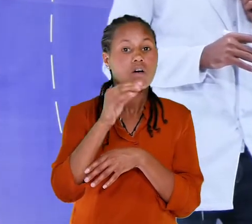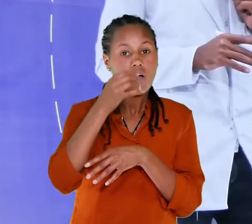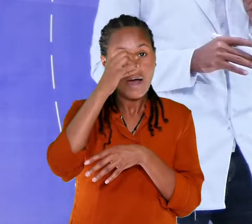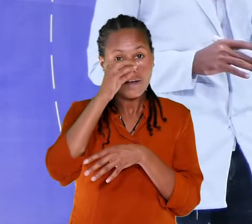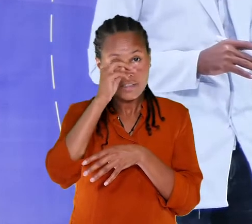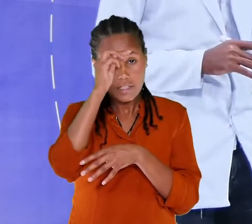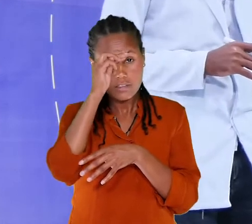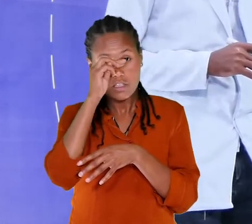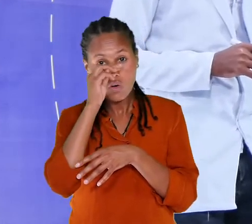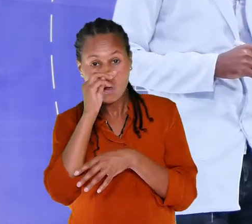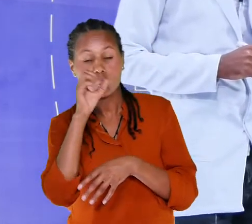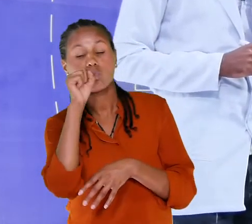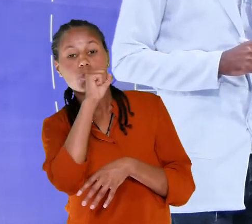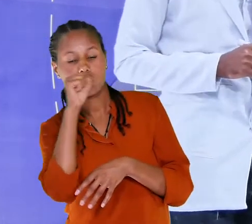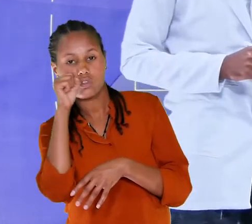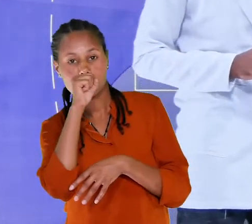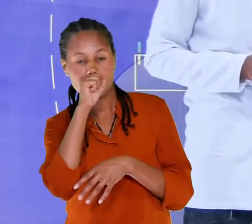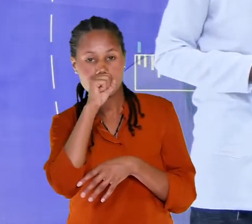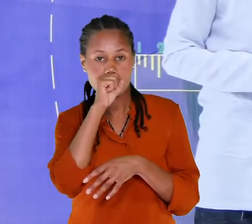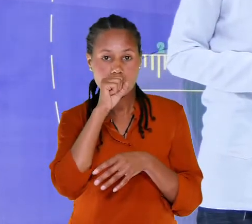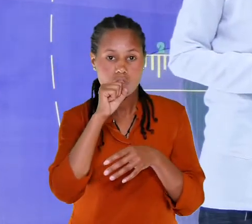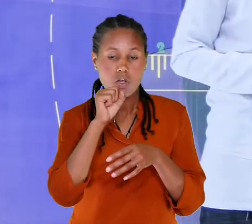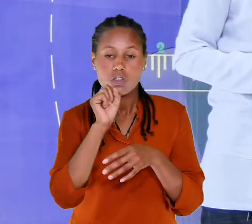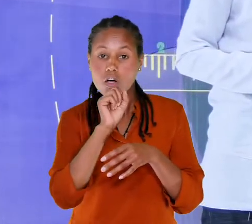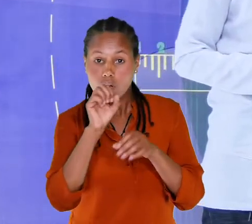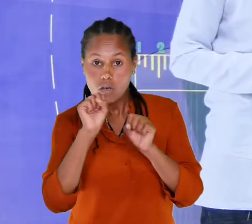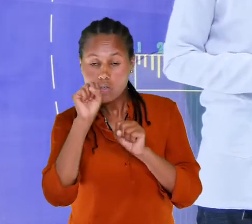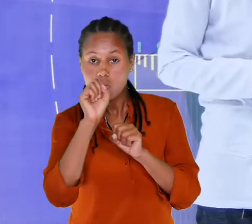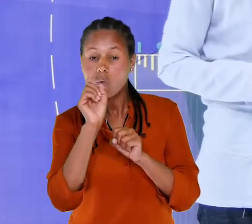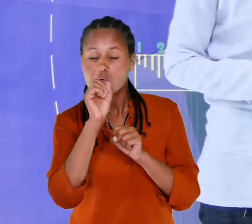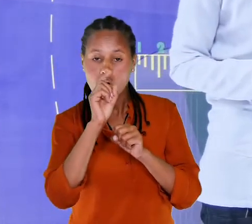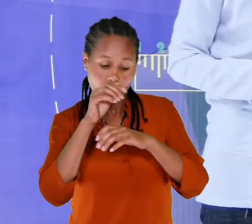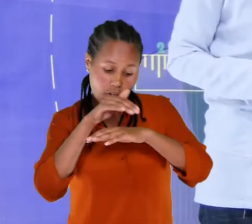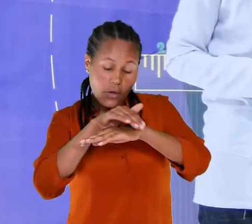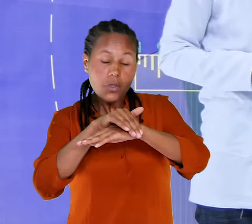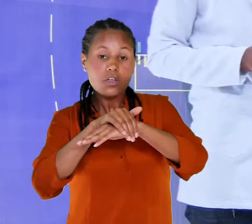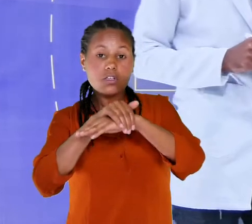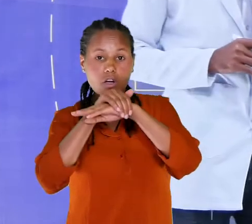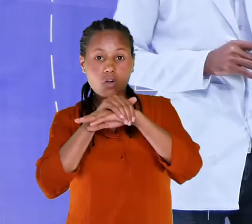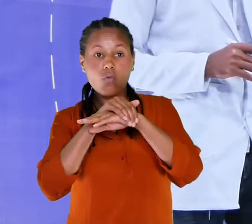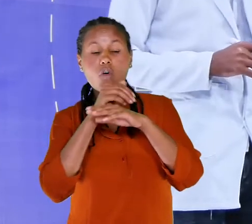music. Saturday, he's going to read what? English for the next day.